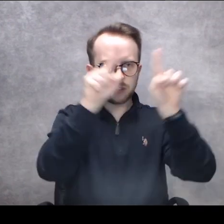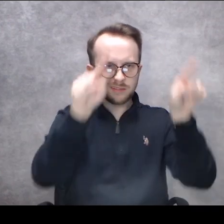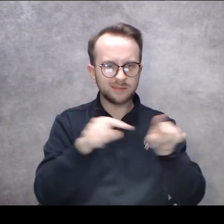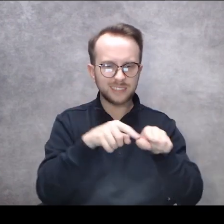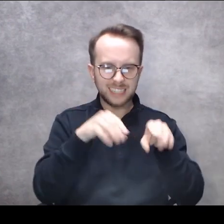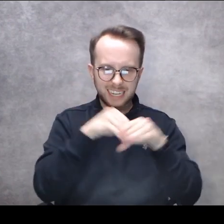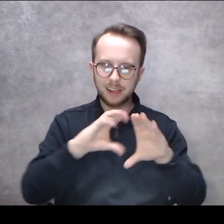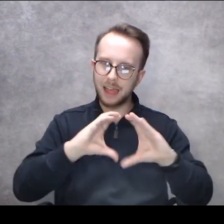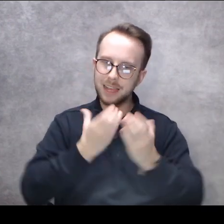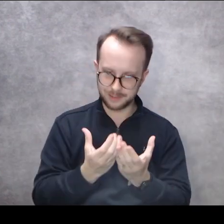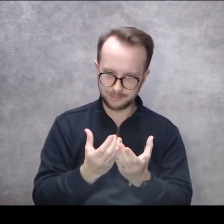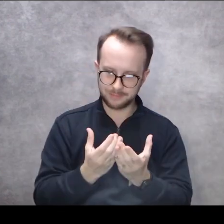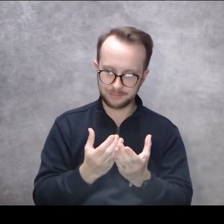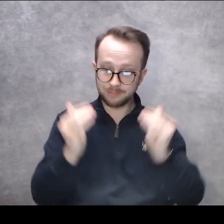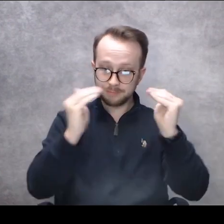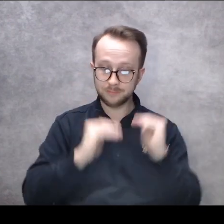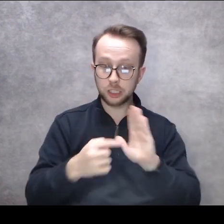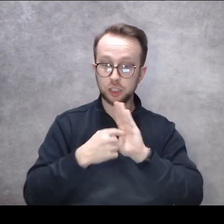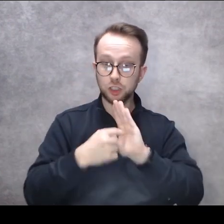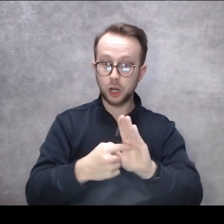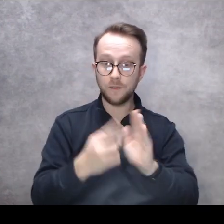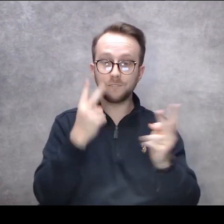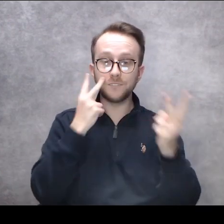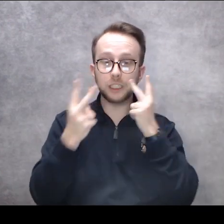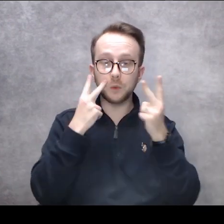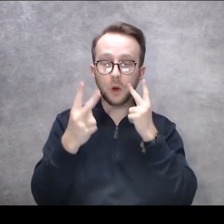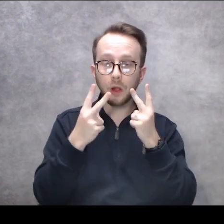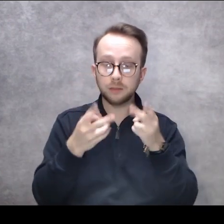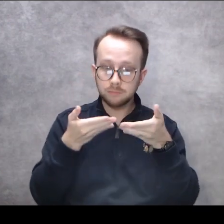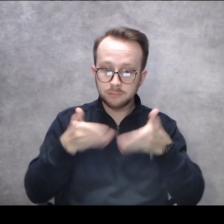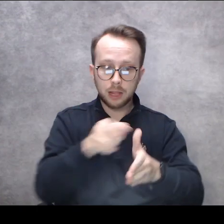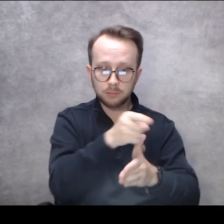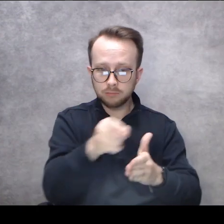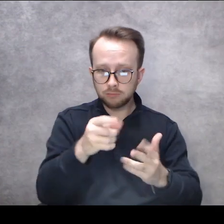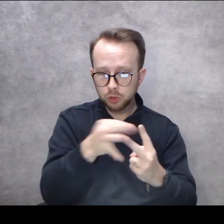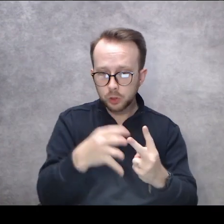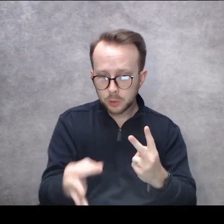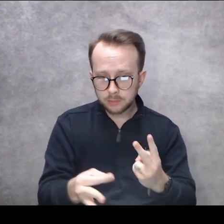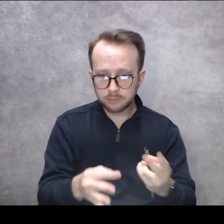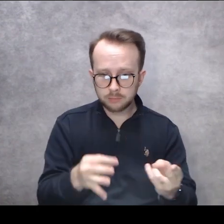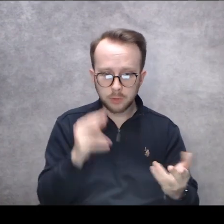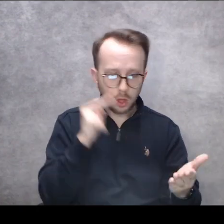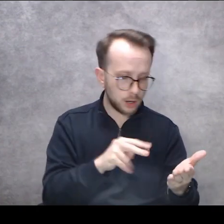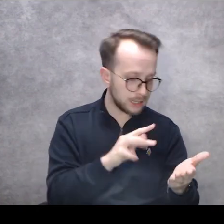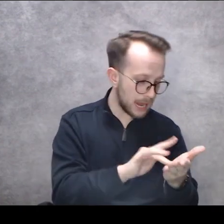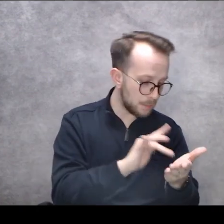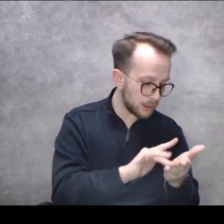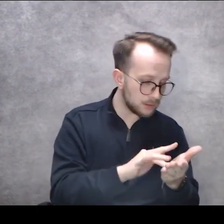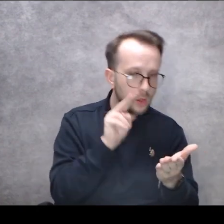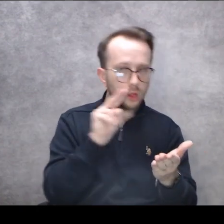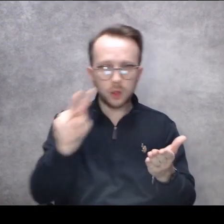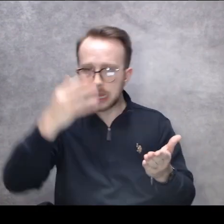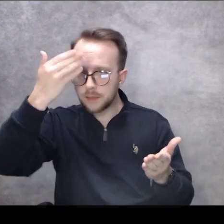teacher showed the visual, allowing the students to choose if they wanted to look on their tablets or up at the